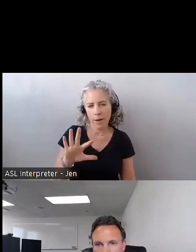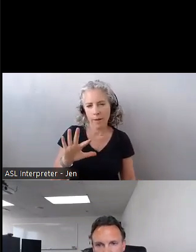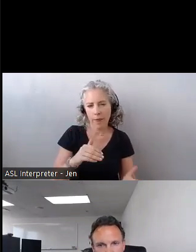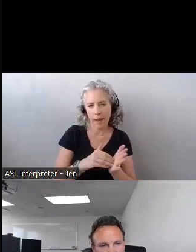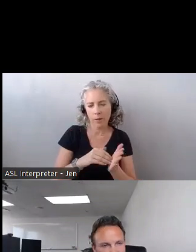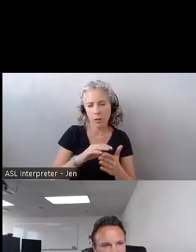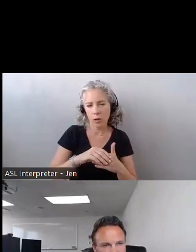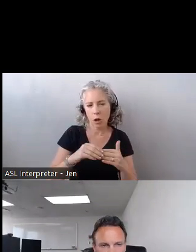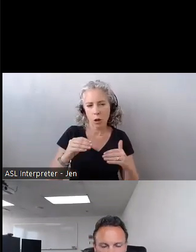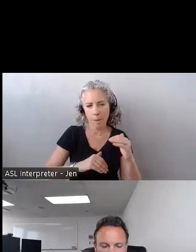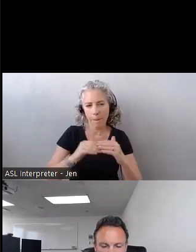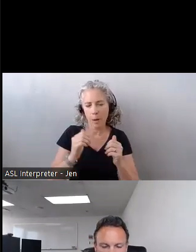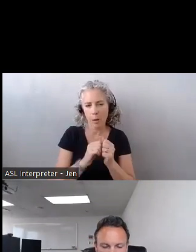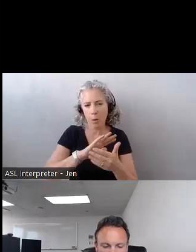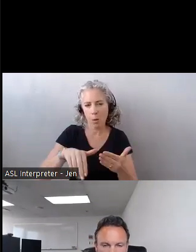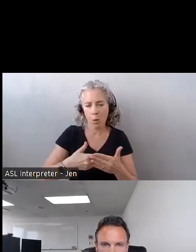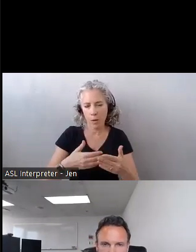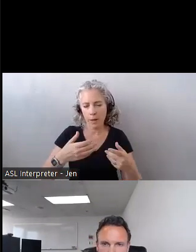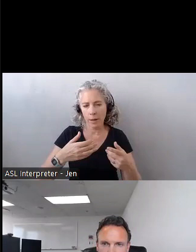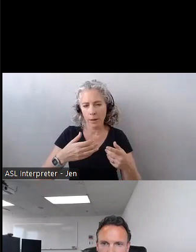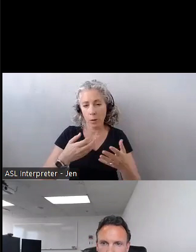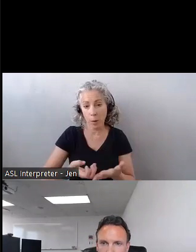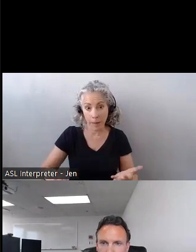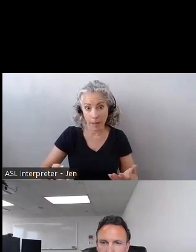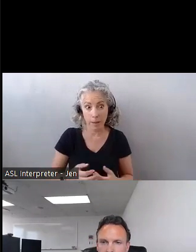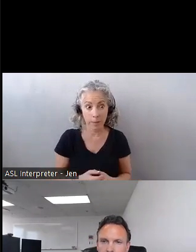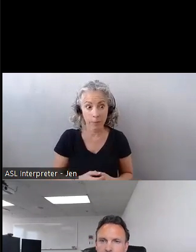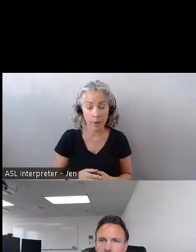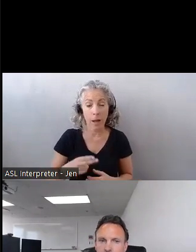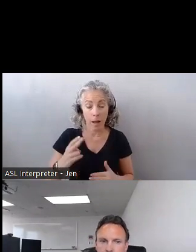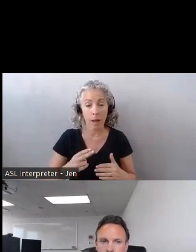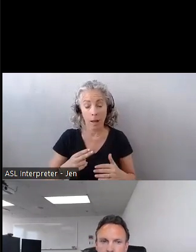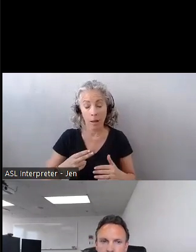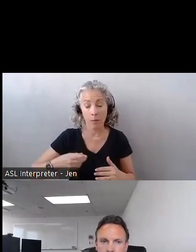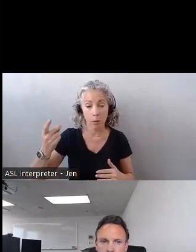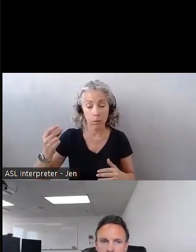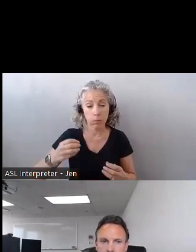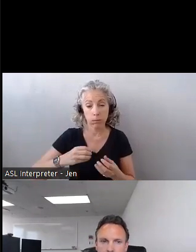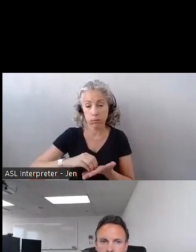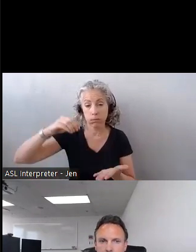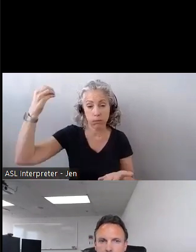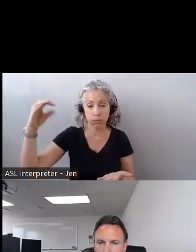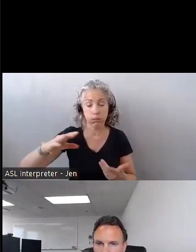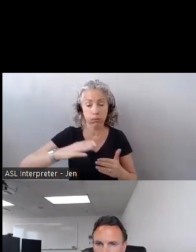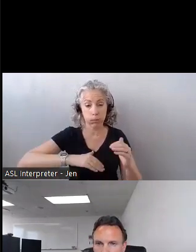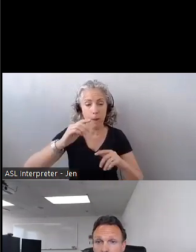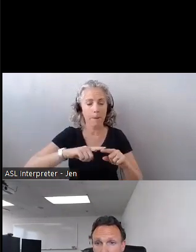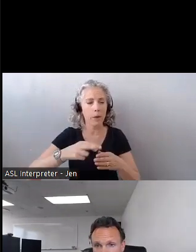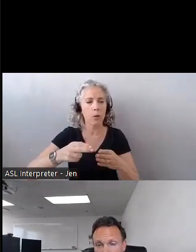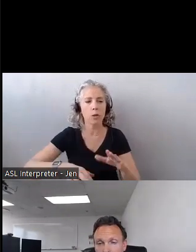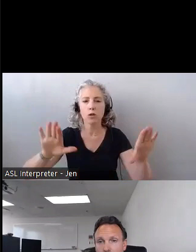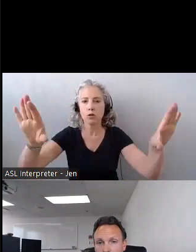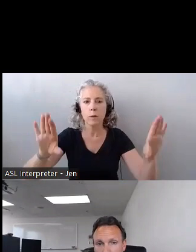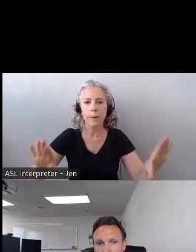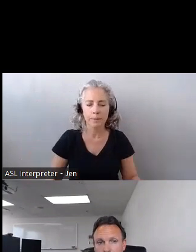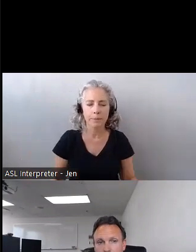$495,000 build out with all the equipment and everything else. Really high level, high dollar cost to do it, but the outcomes are great. So what